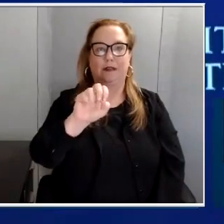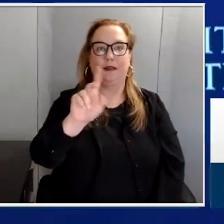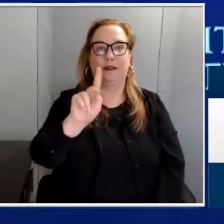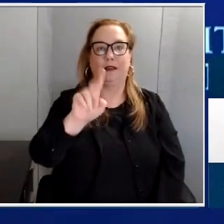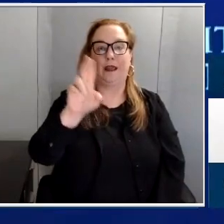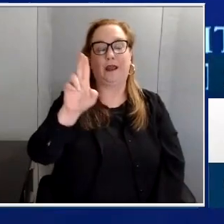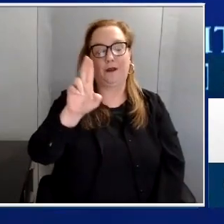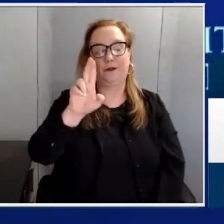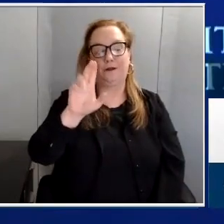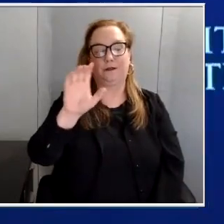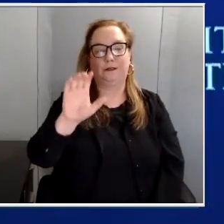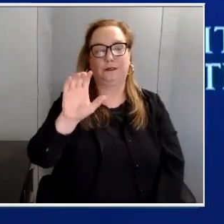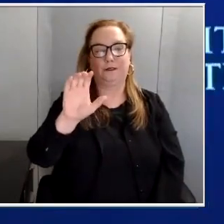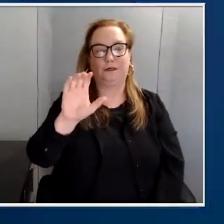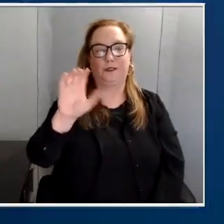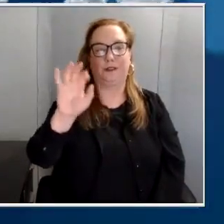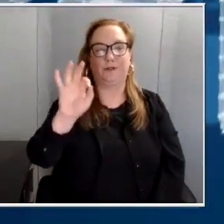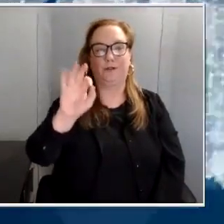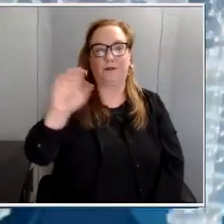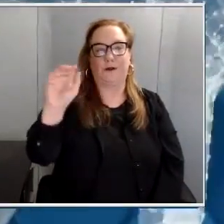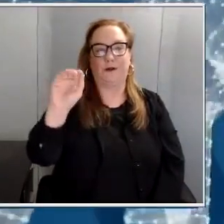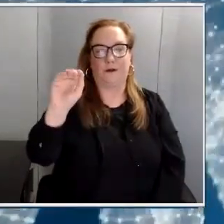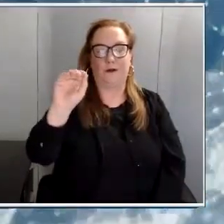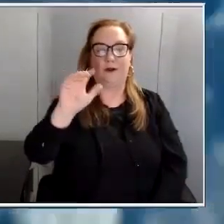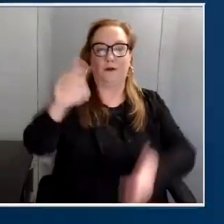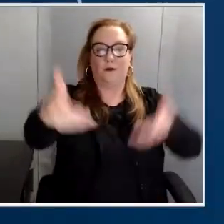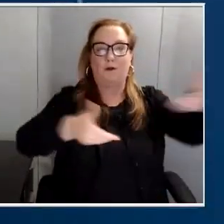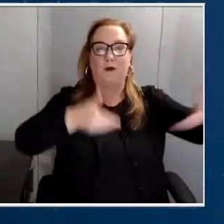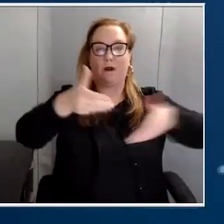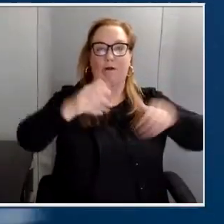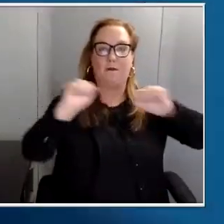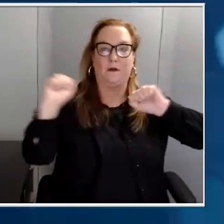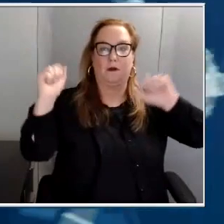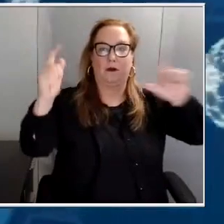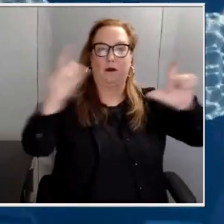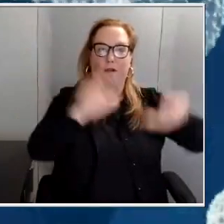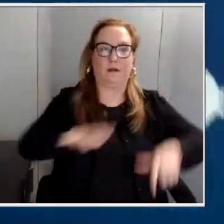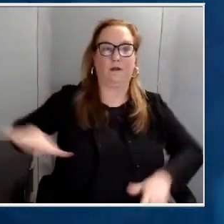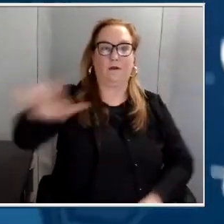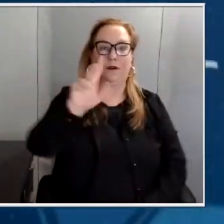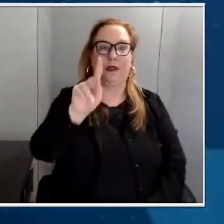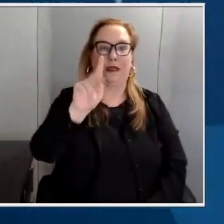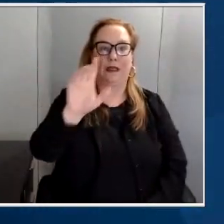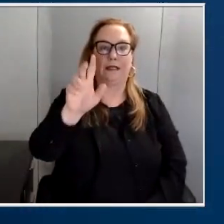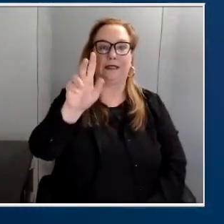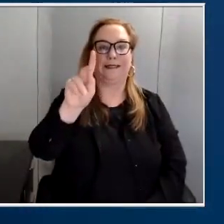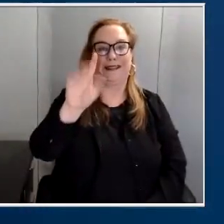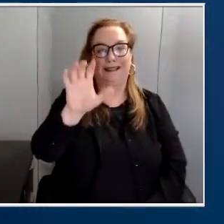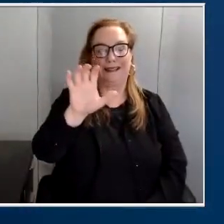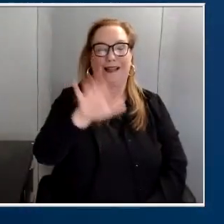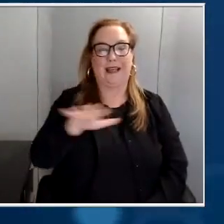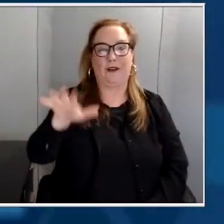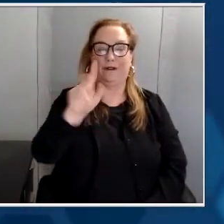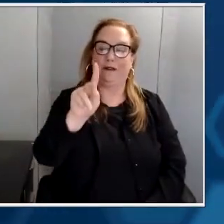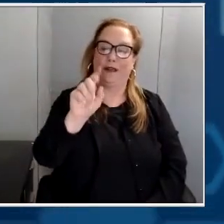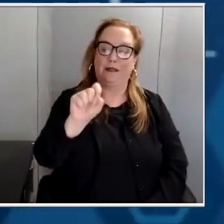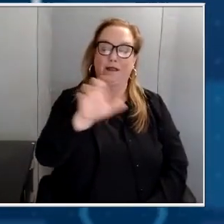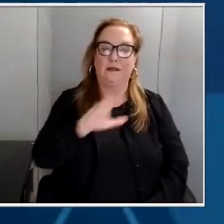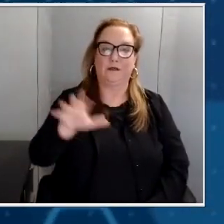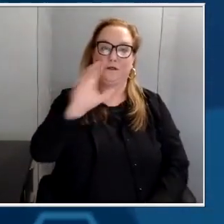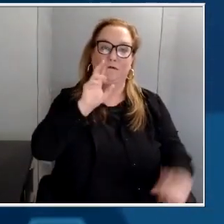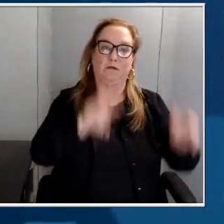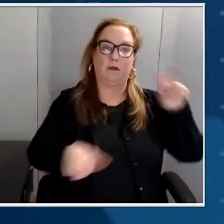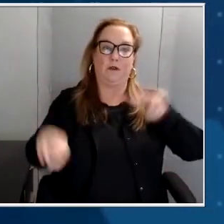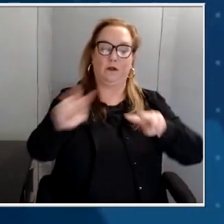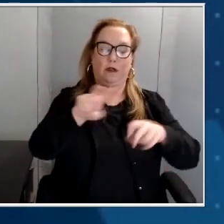System. Today, we welcome Chief Medical Officers from across Kansas and the Kansas City Metro to take a critical look at COVID,